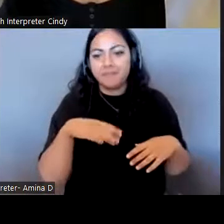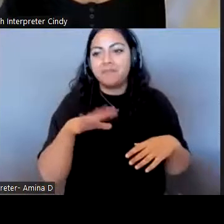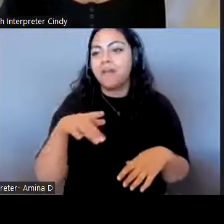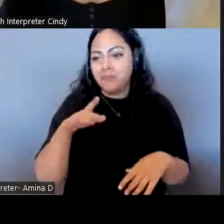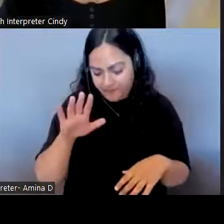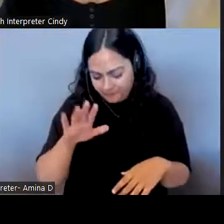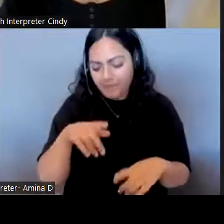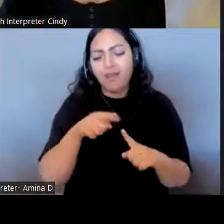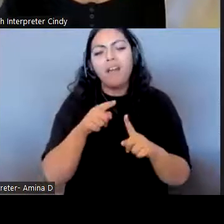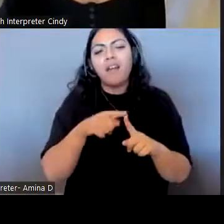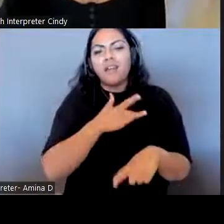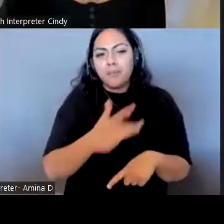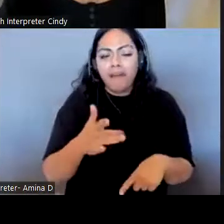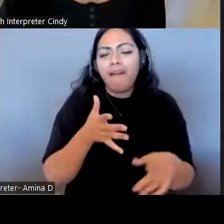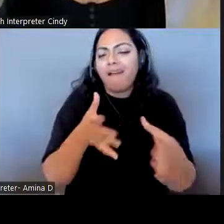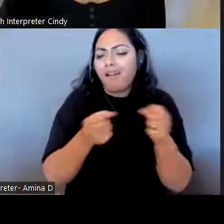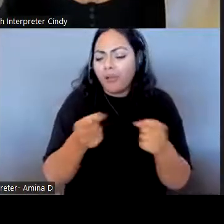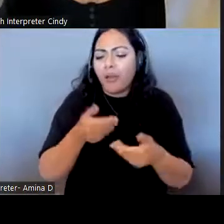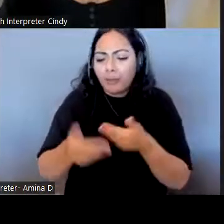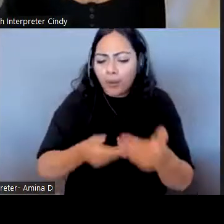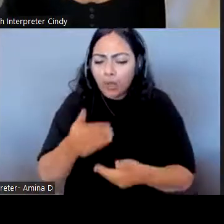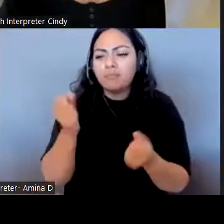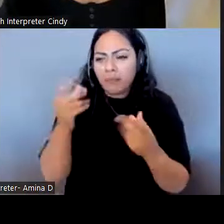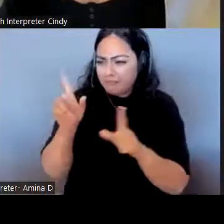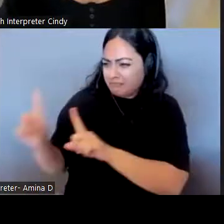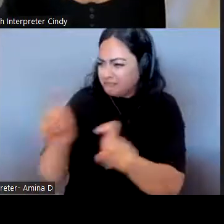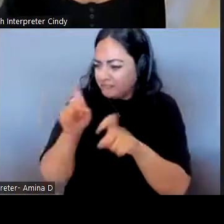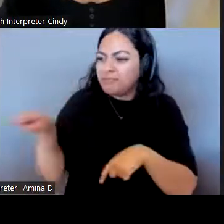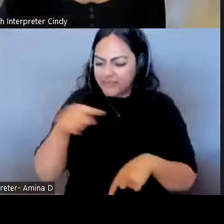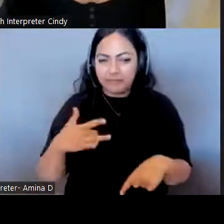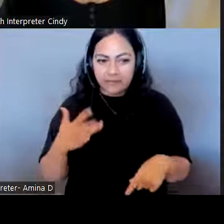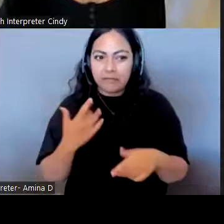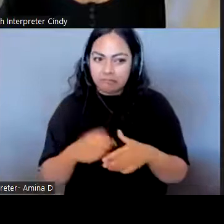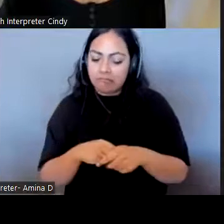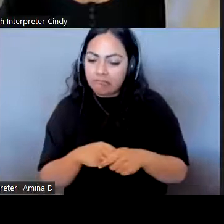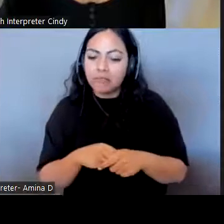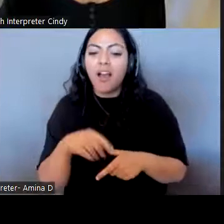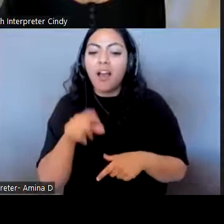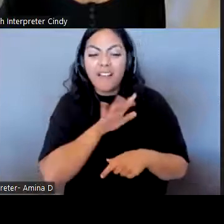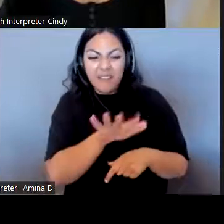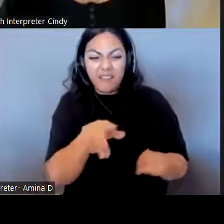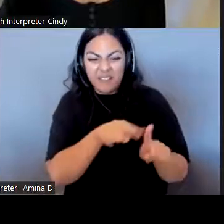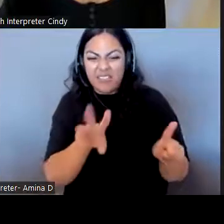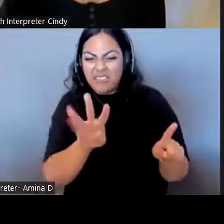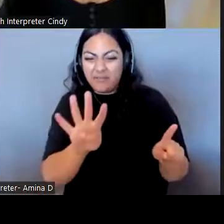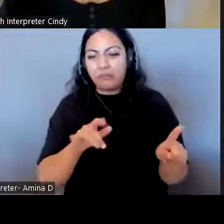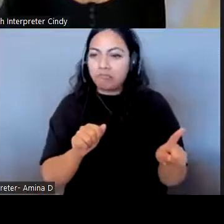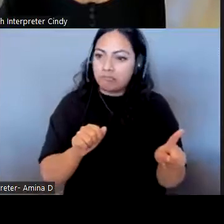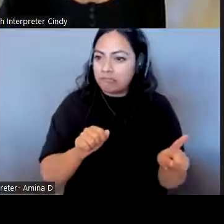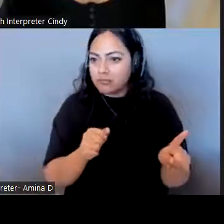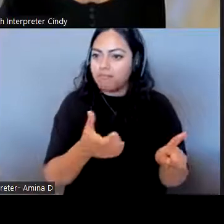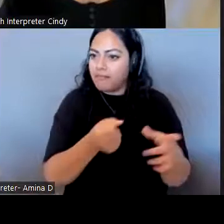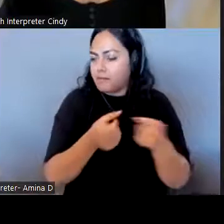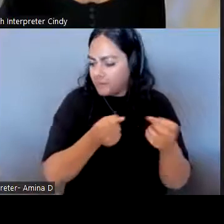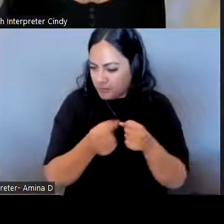those that said ageism was an issue were in the age range of 55 to 64.